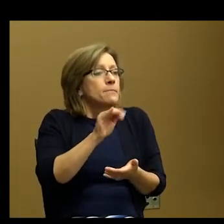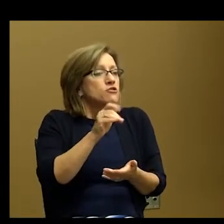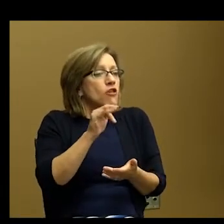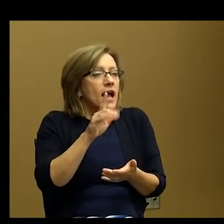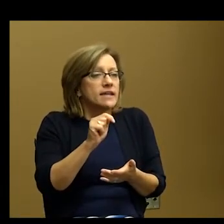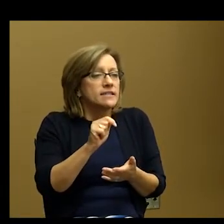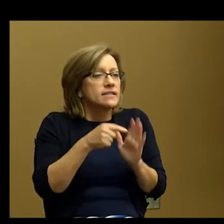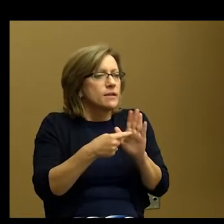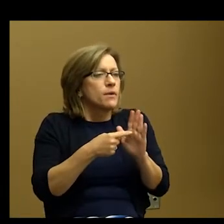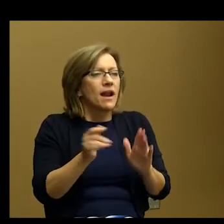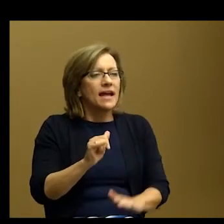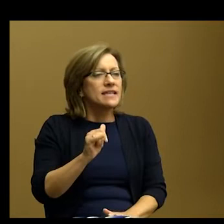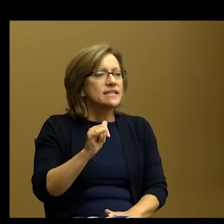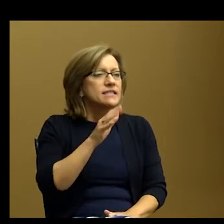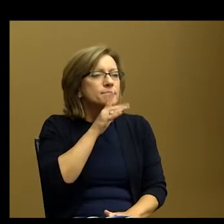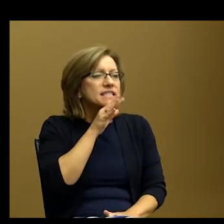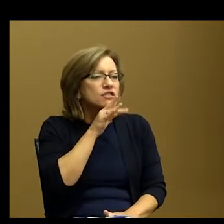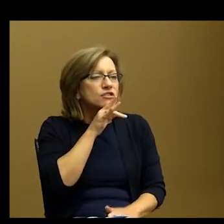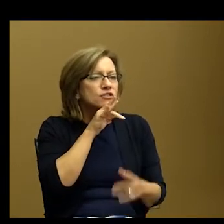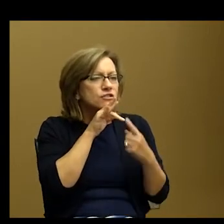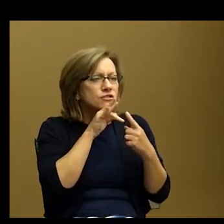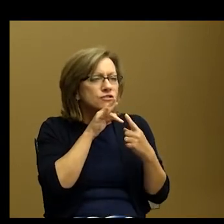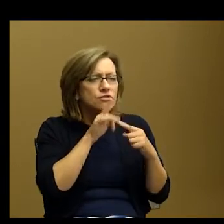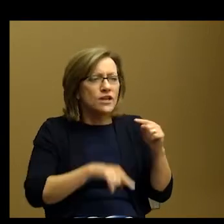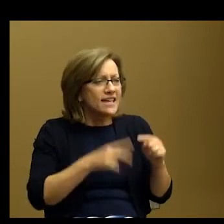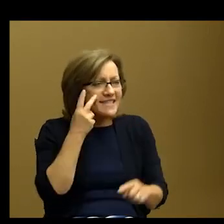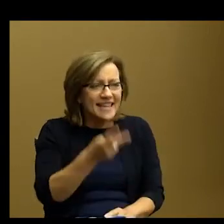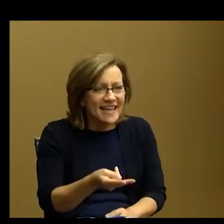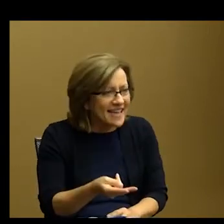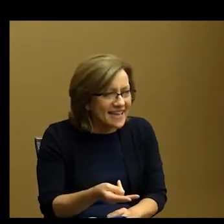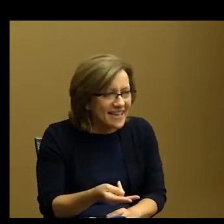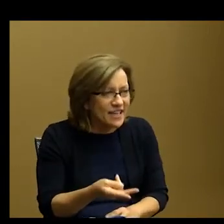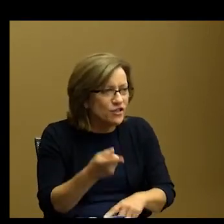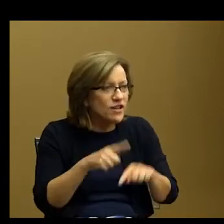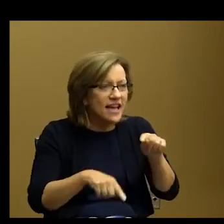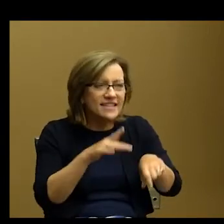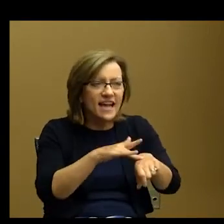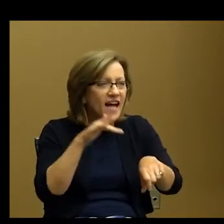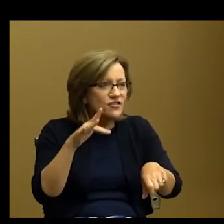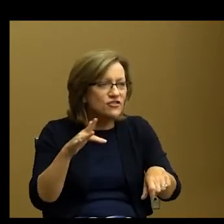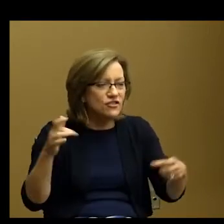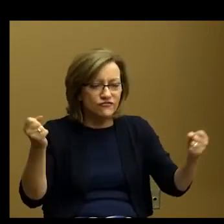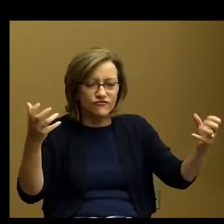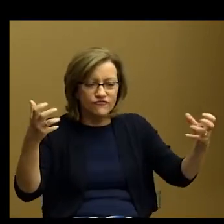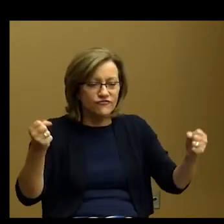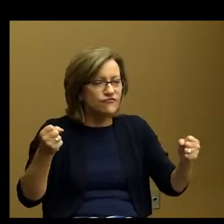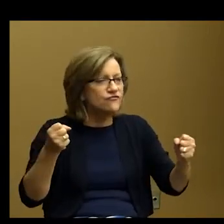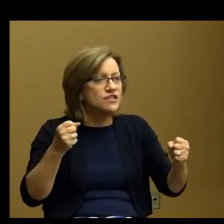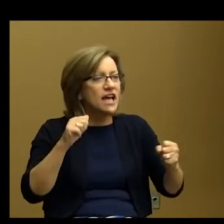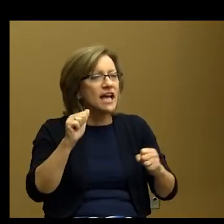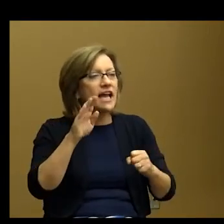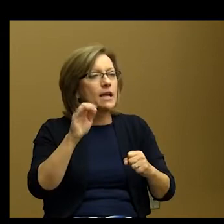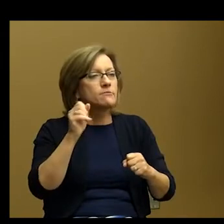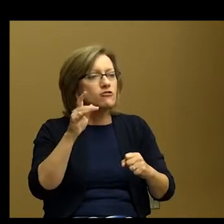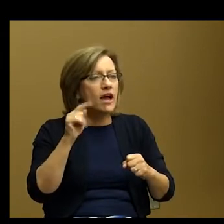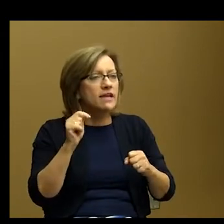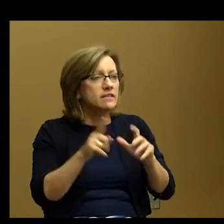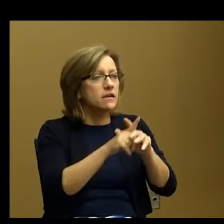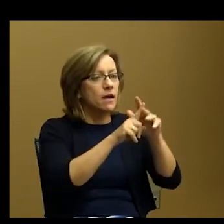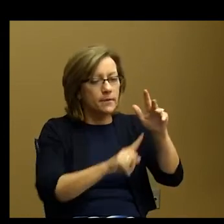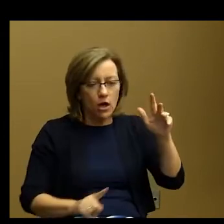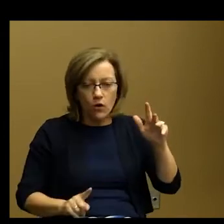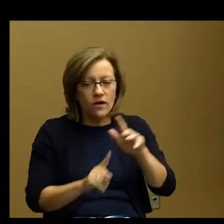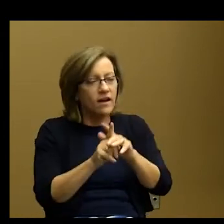speech. Speech is abstract. Manual signs are abstract. They come, then